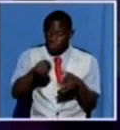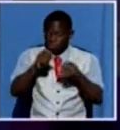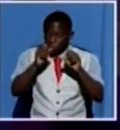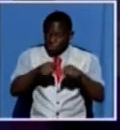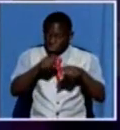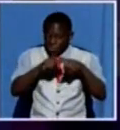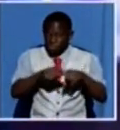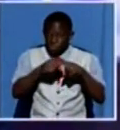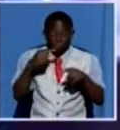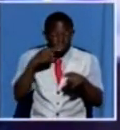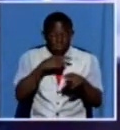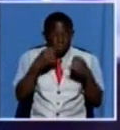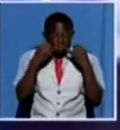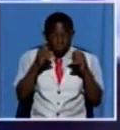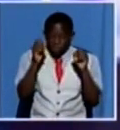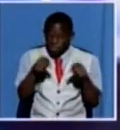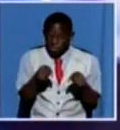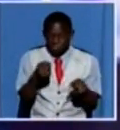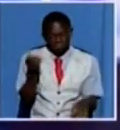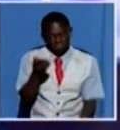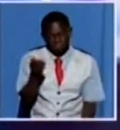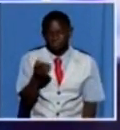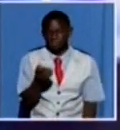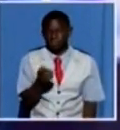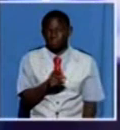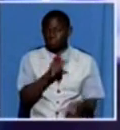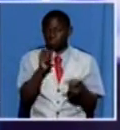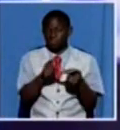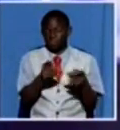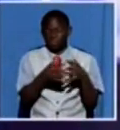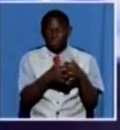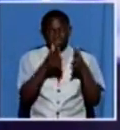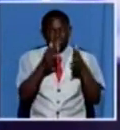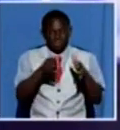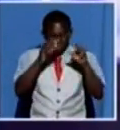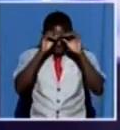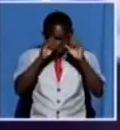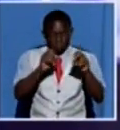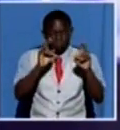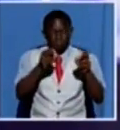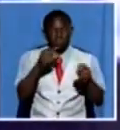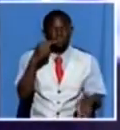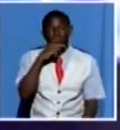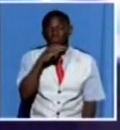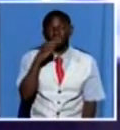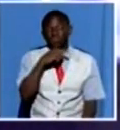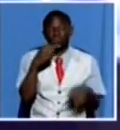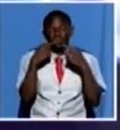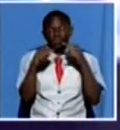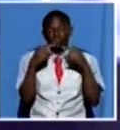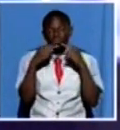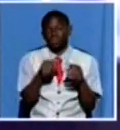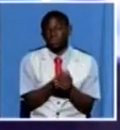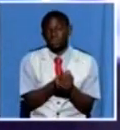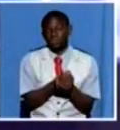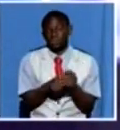American president, that fake news. Now we have a situation where there could be some unpatriotic citizen within